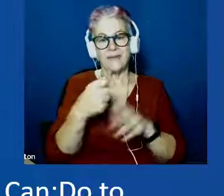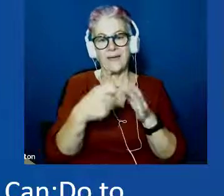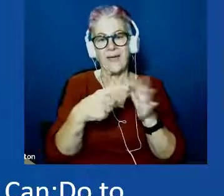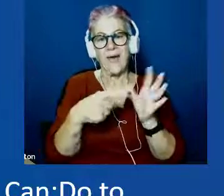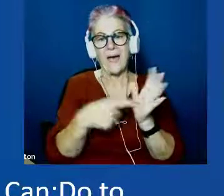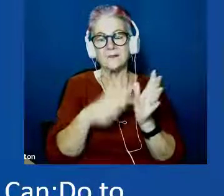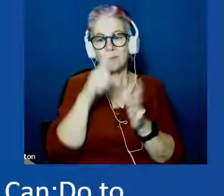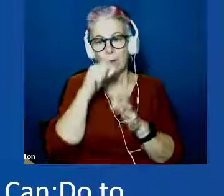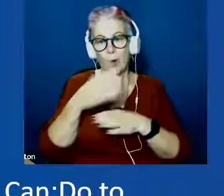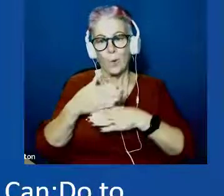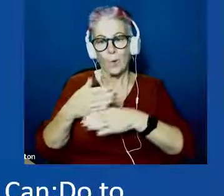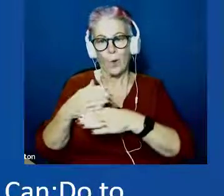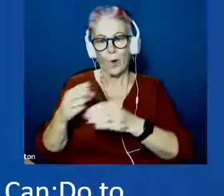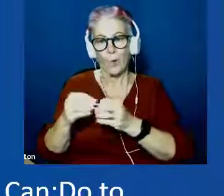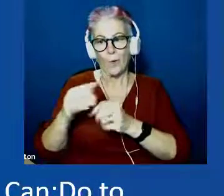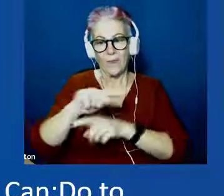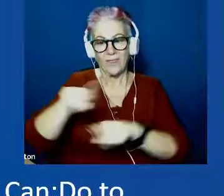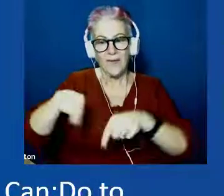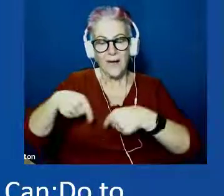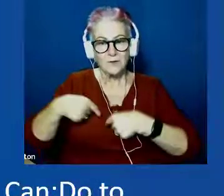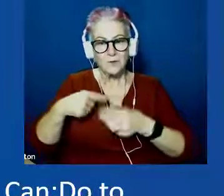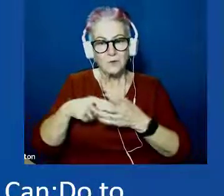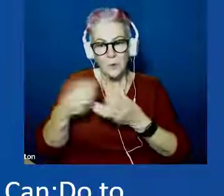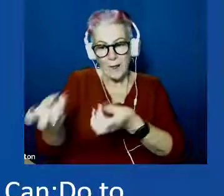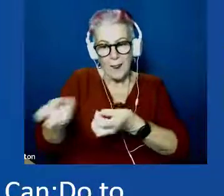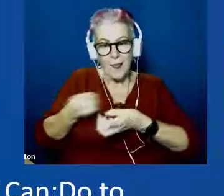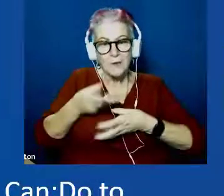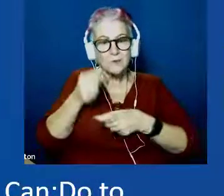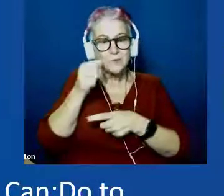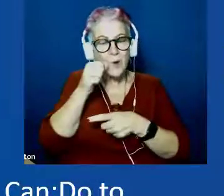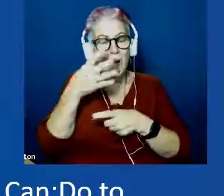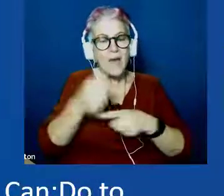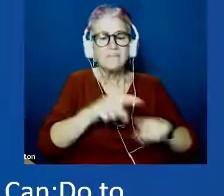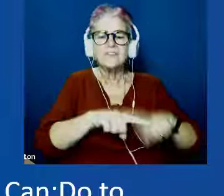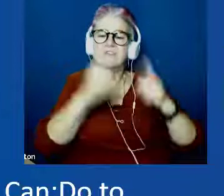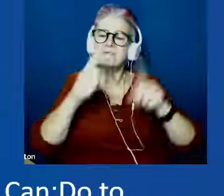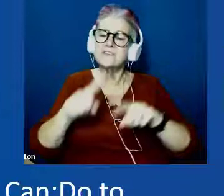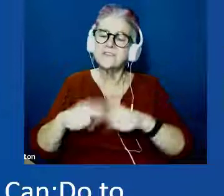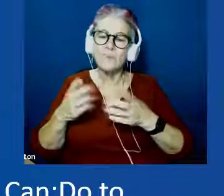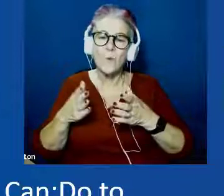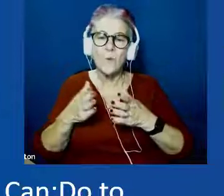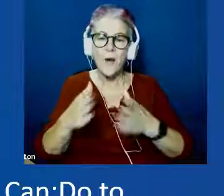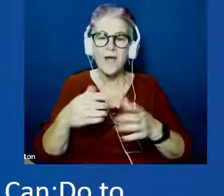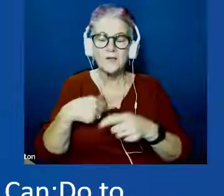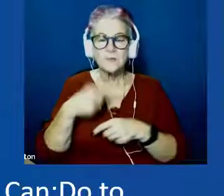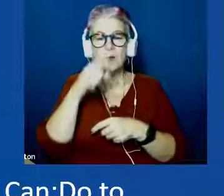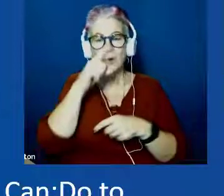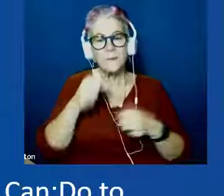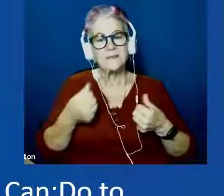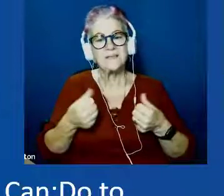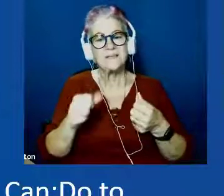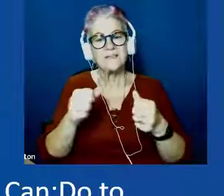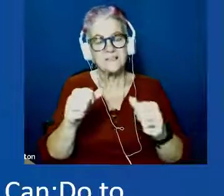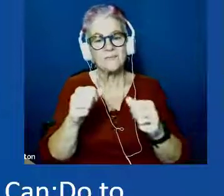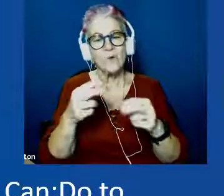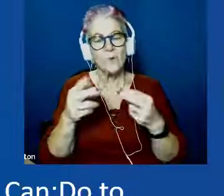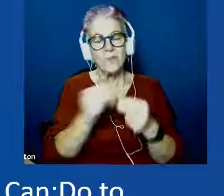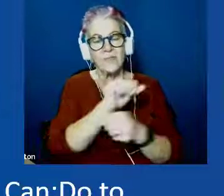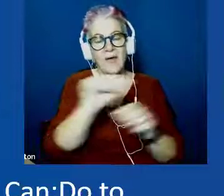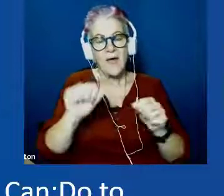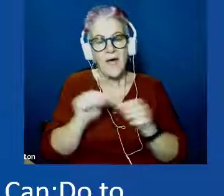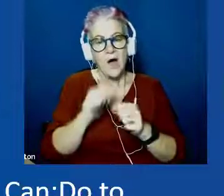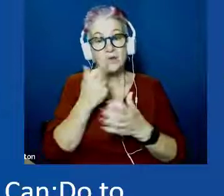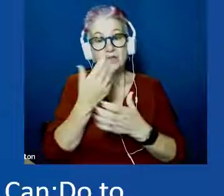to work with us to let us know that there's lots of other ways that we could be doing this, to being able to showcase it. And Cheryl